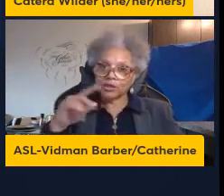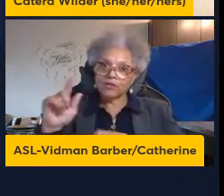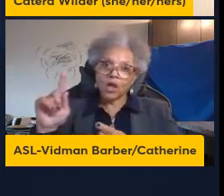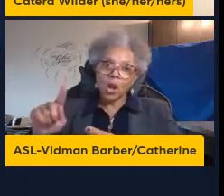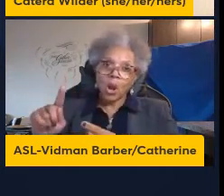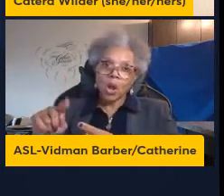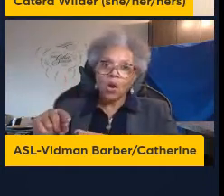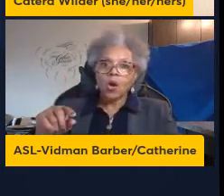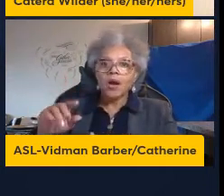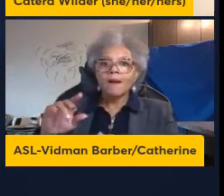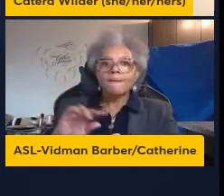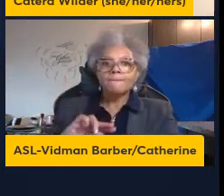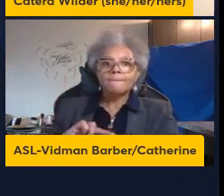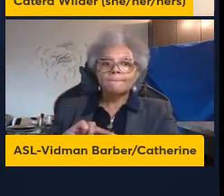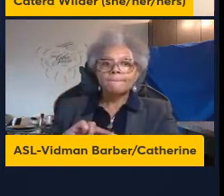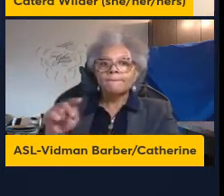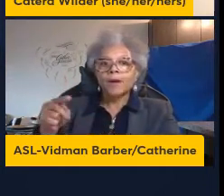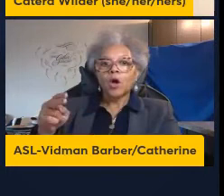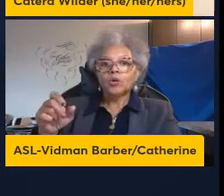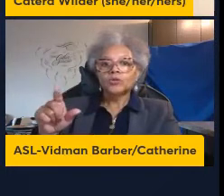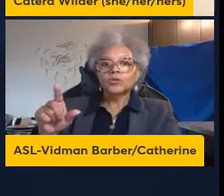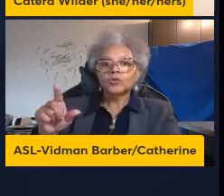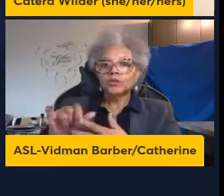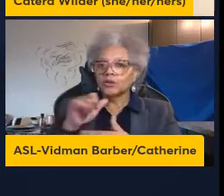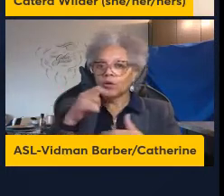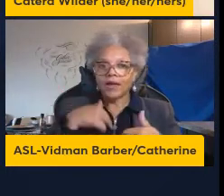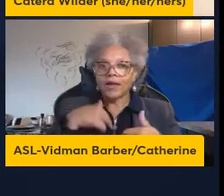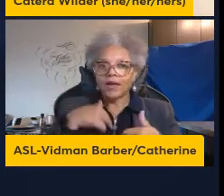you no longer get activation of this cluster 1